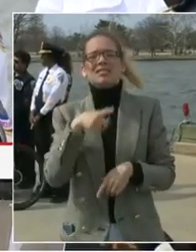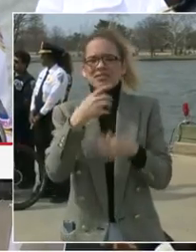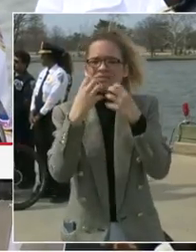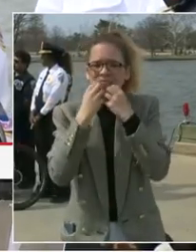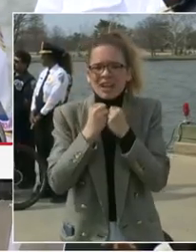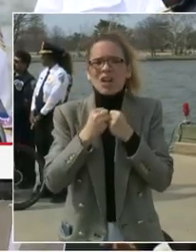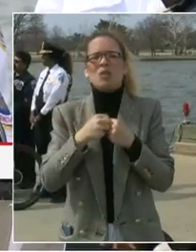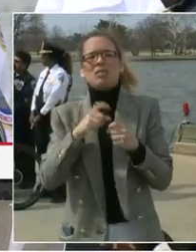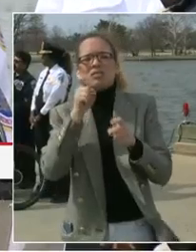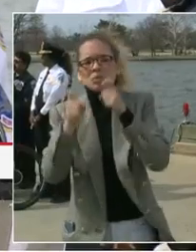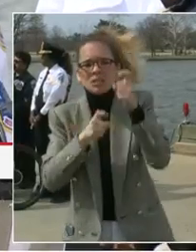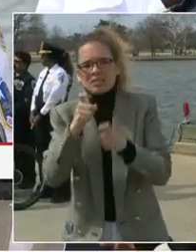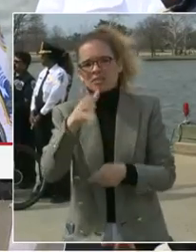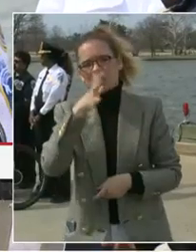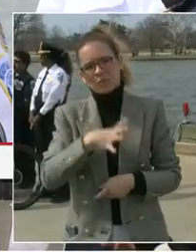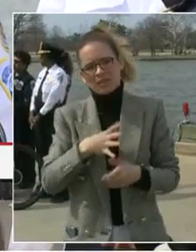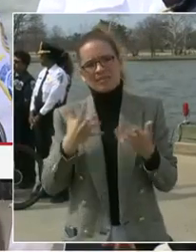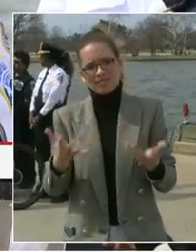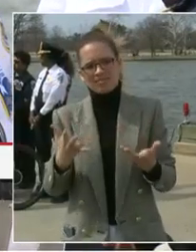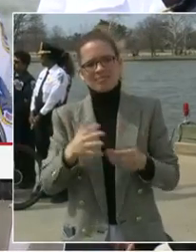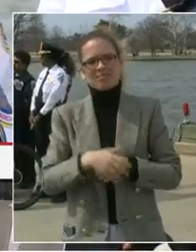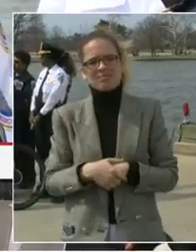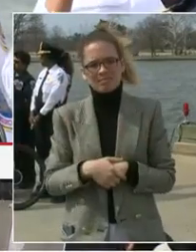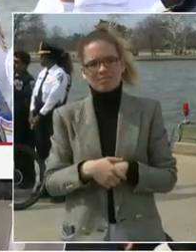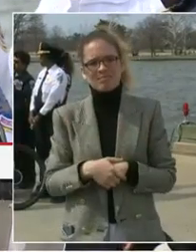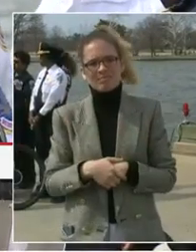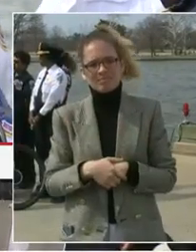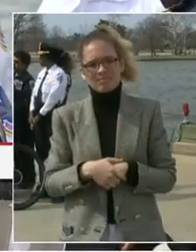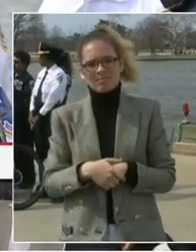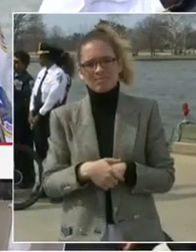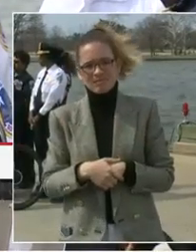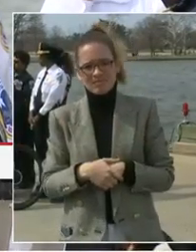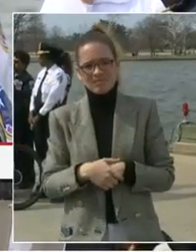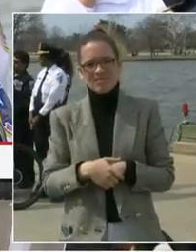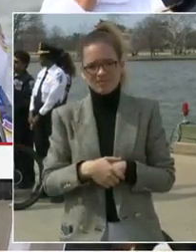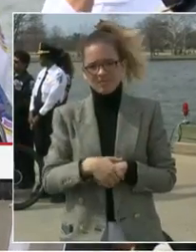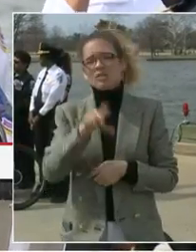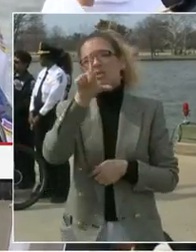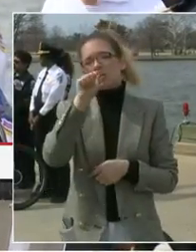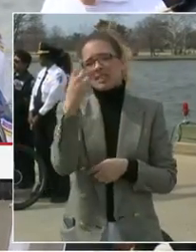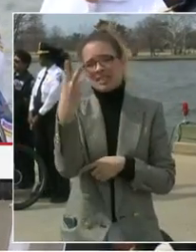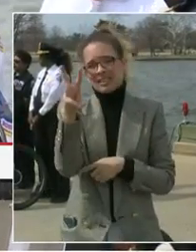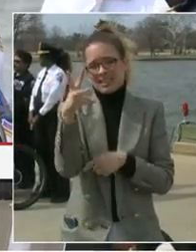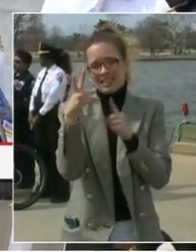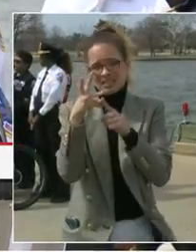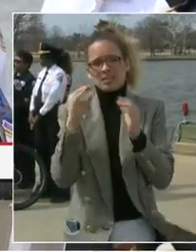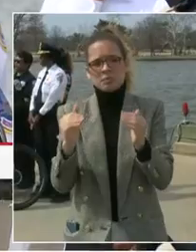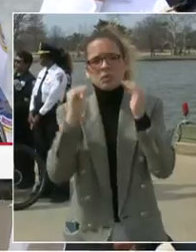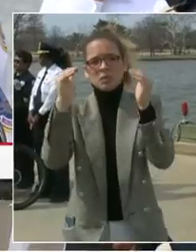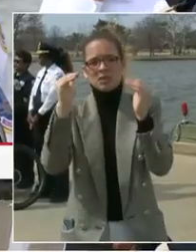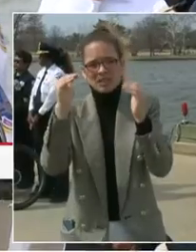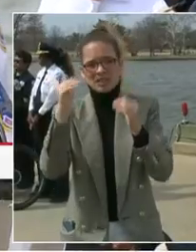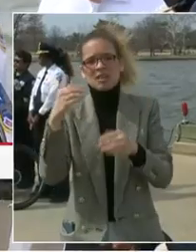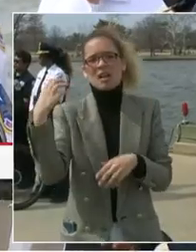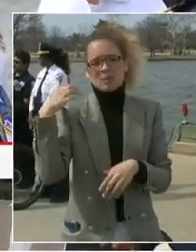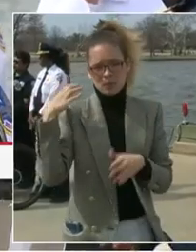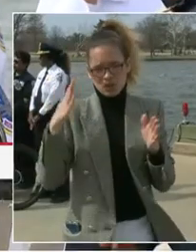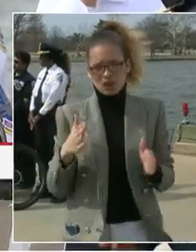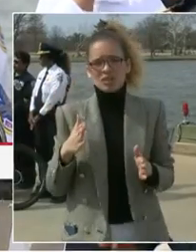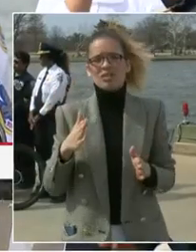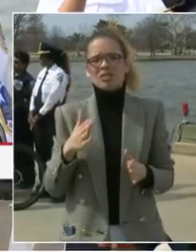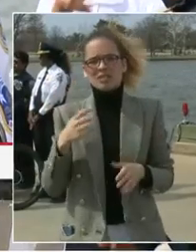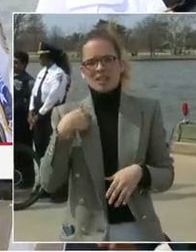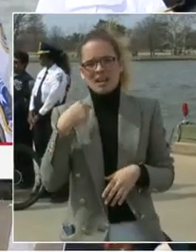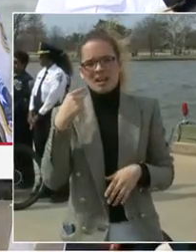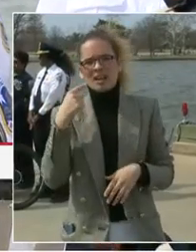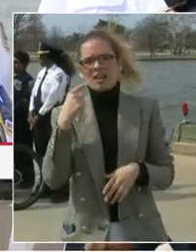our agency. In 2016, I was promoted to be the commander of the 1st District, a position I would hold for nearly 5 years. My career